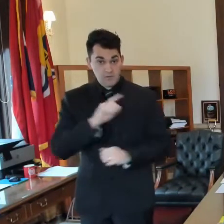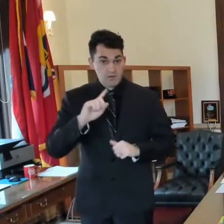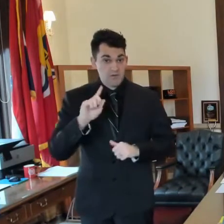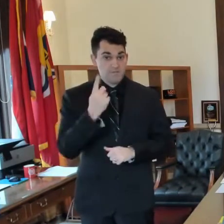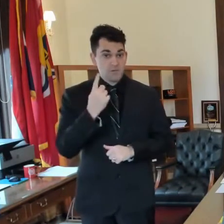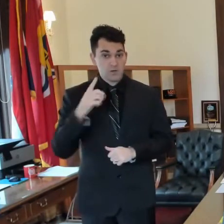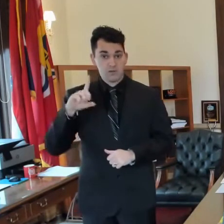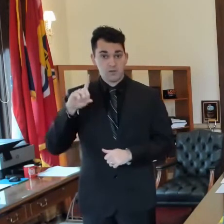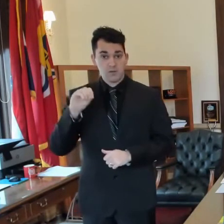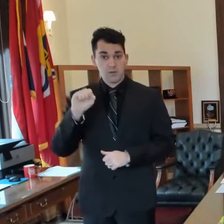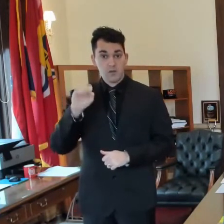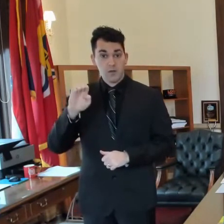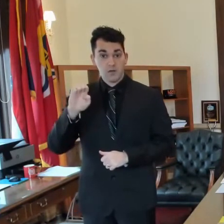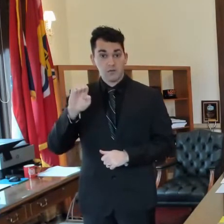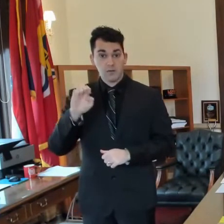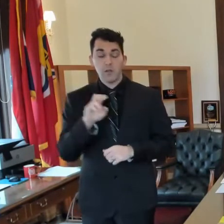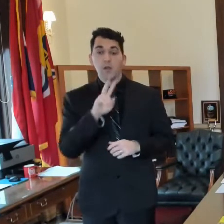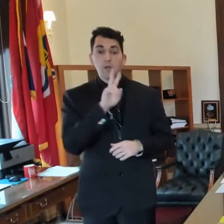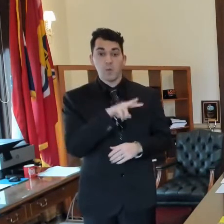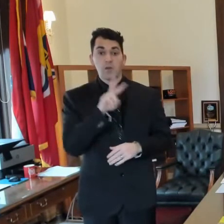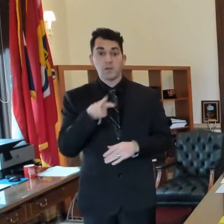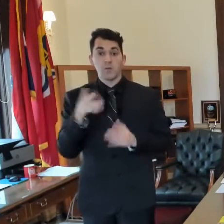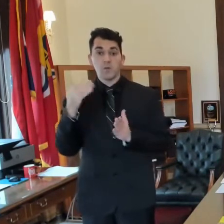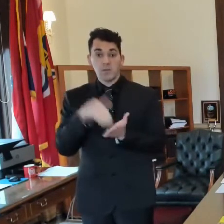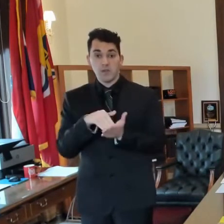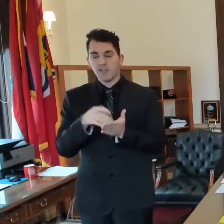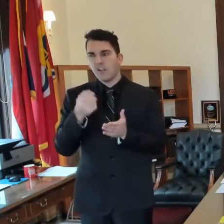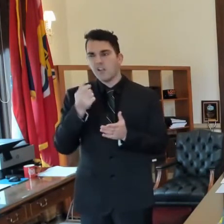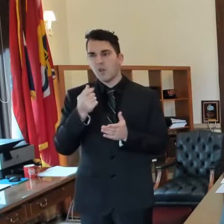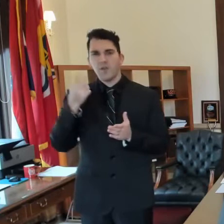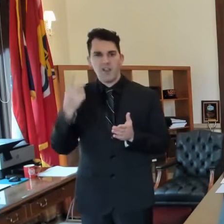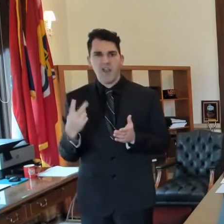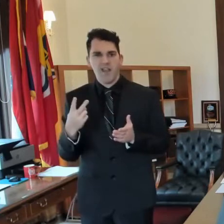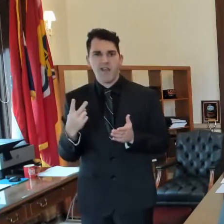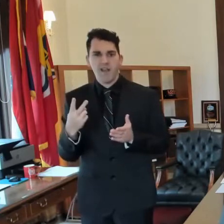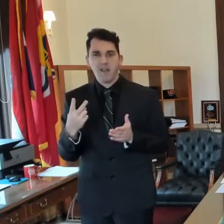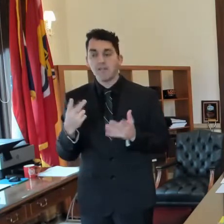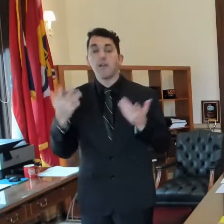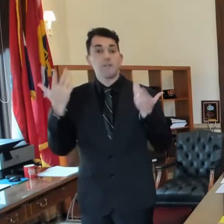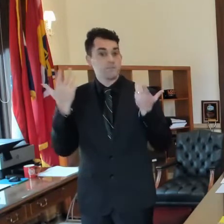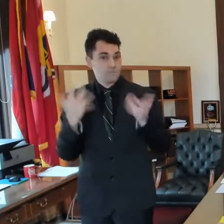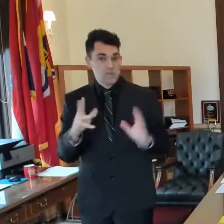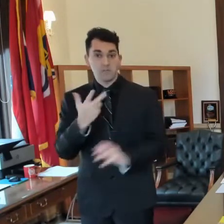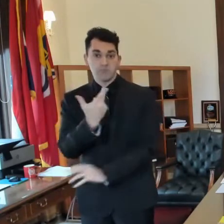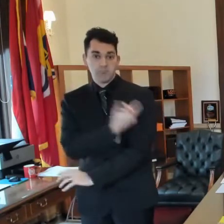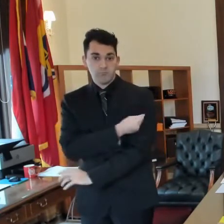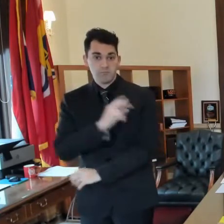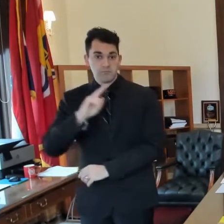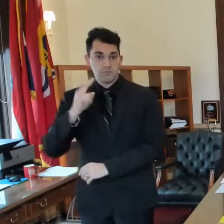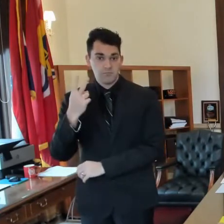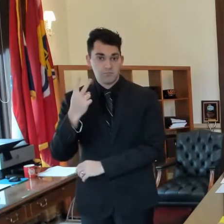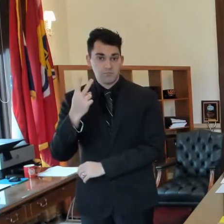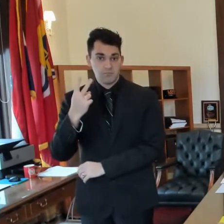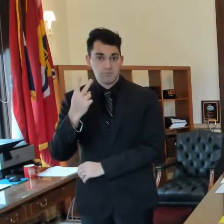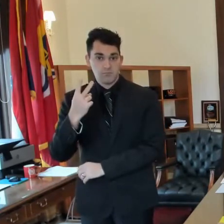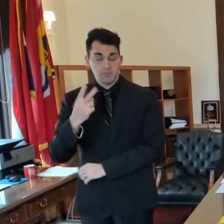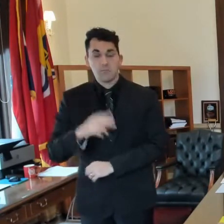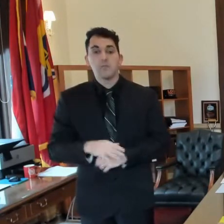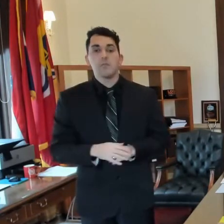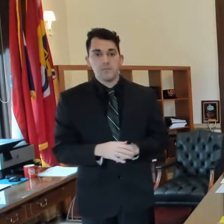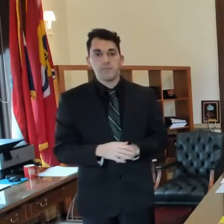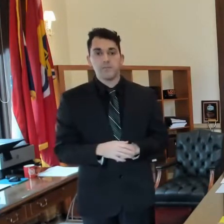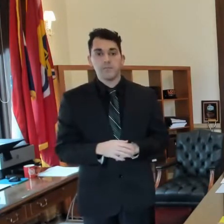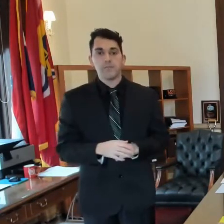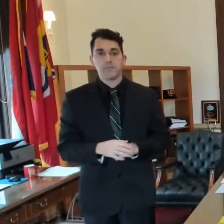dose, 22,000 of them, so a little over half, have also gotten their second dose. I know here in the city of St.